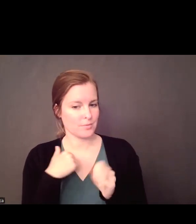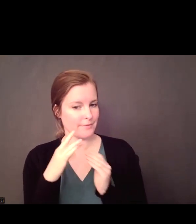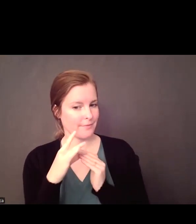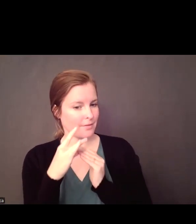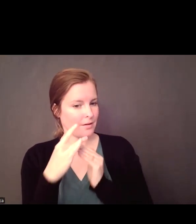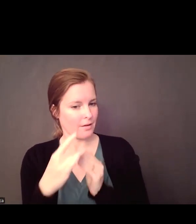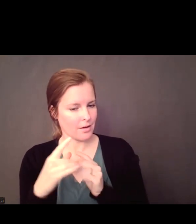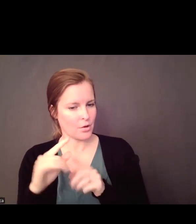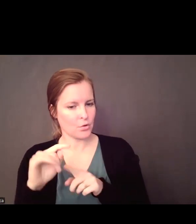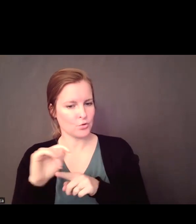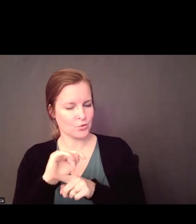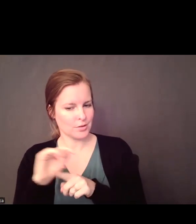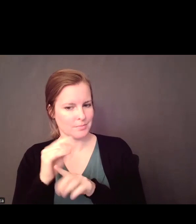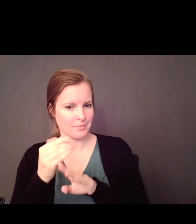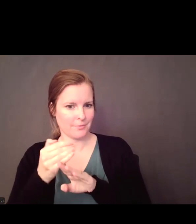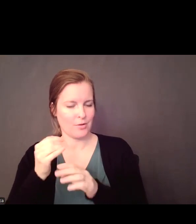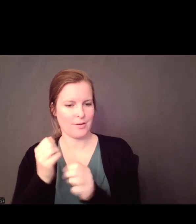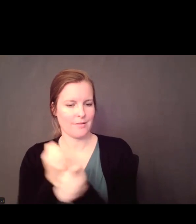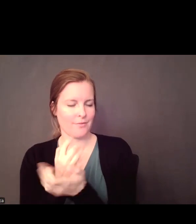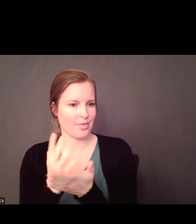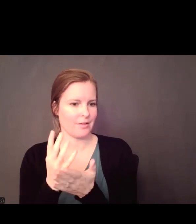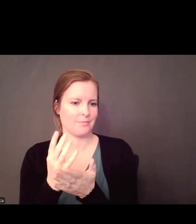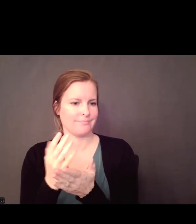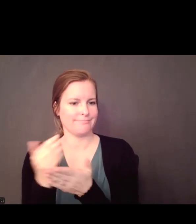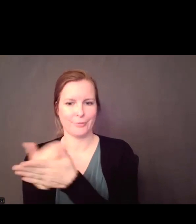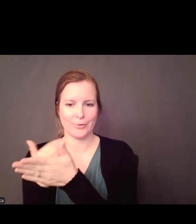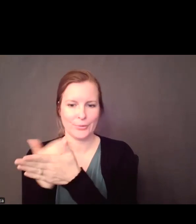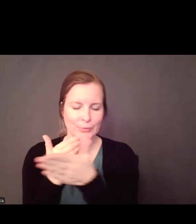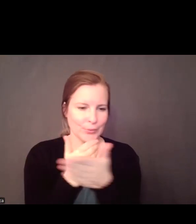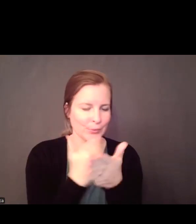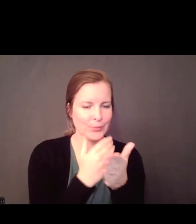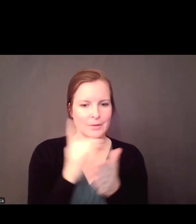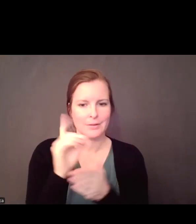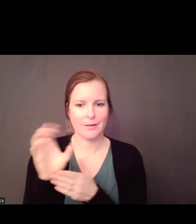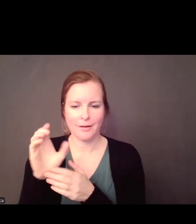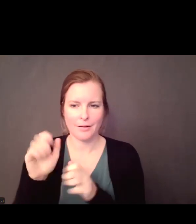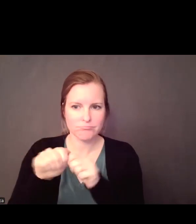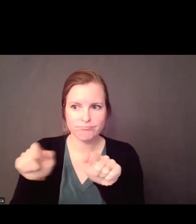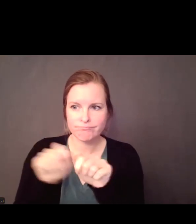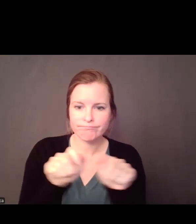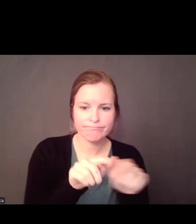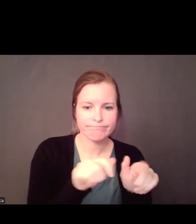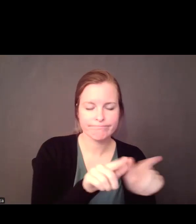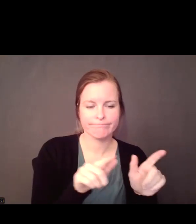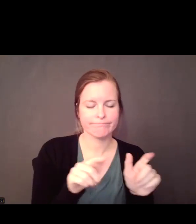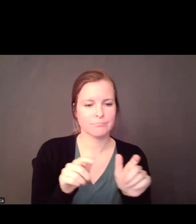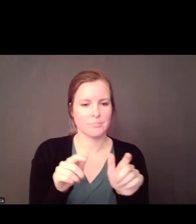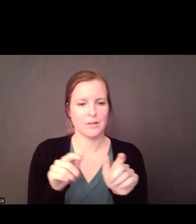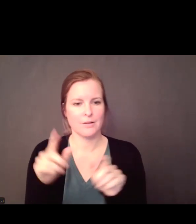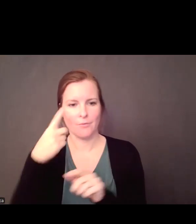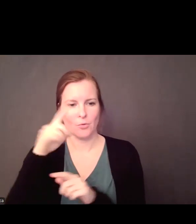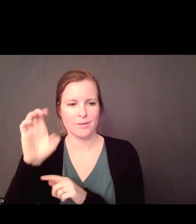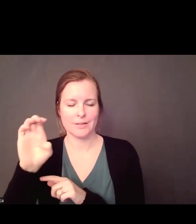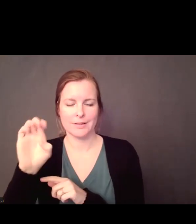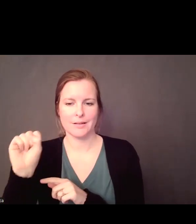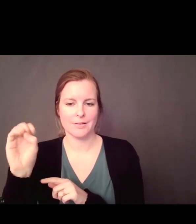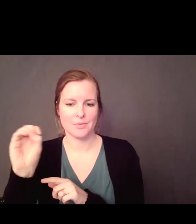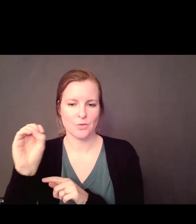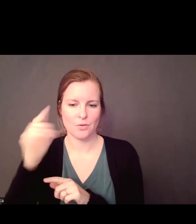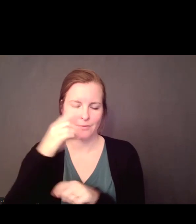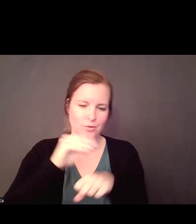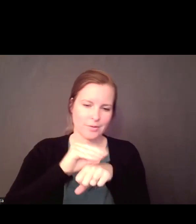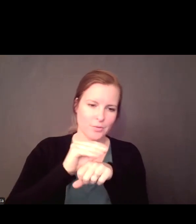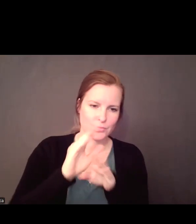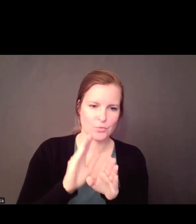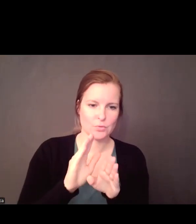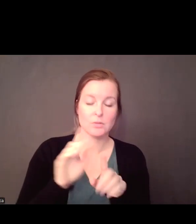training before all of the new forms and documents were sent out to ESOs and to counselors. But as of